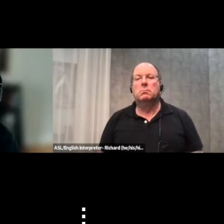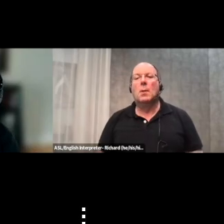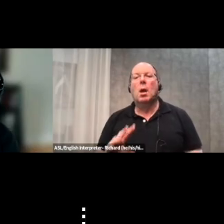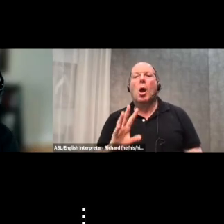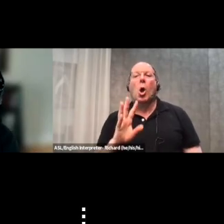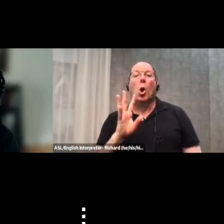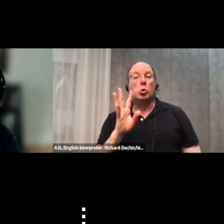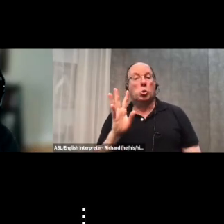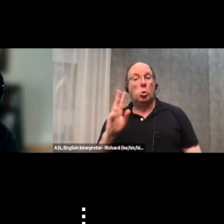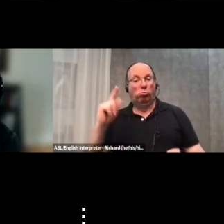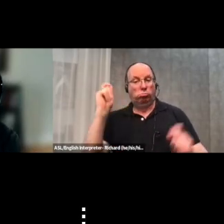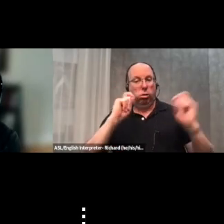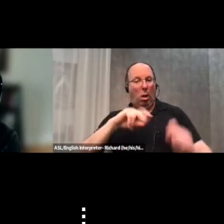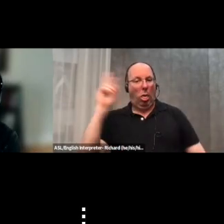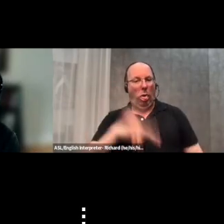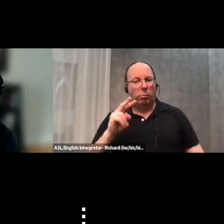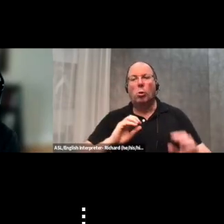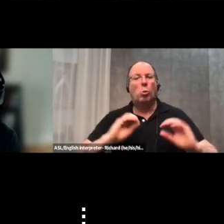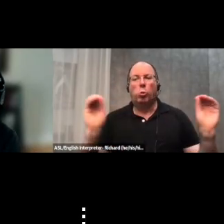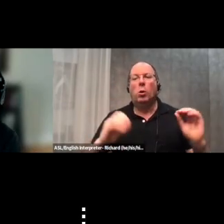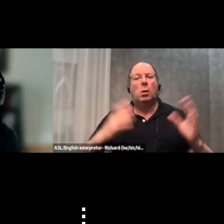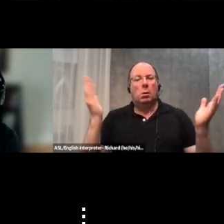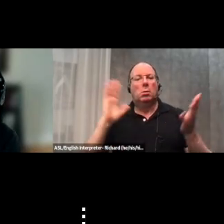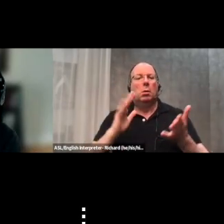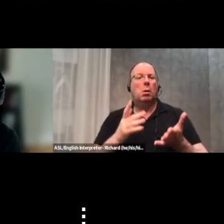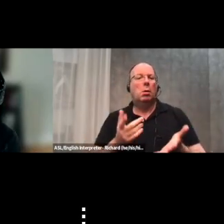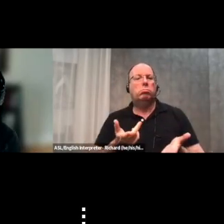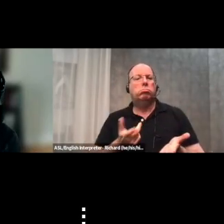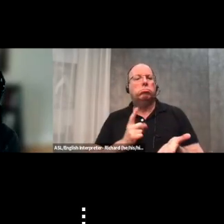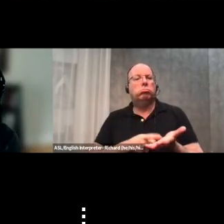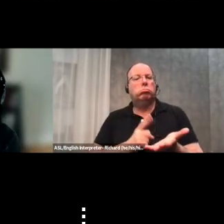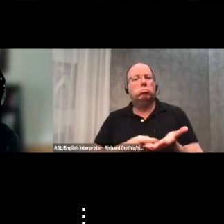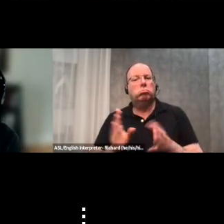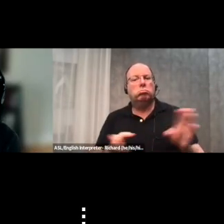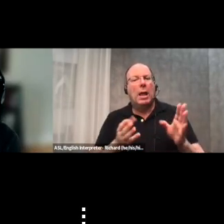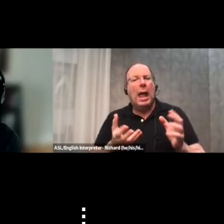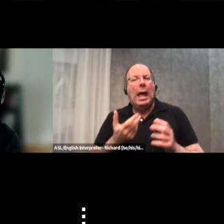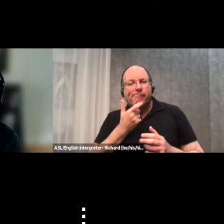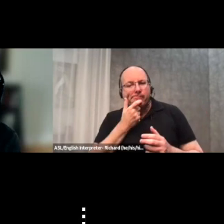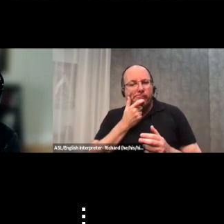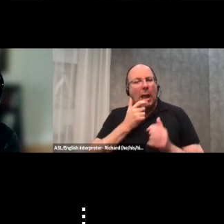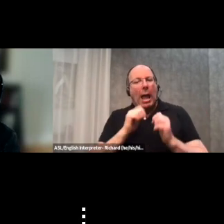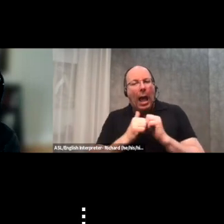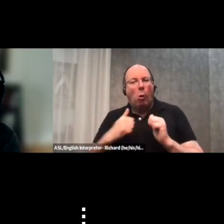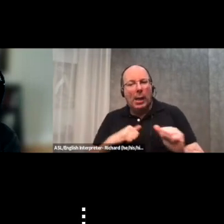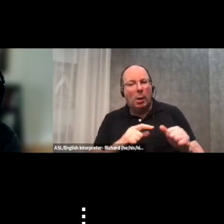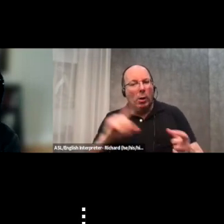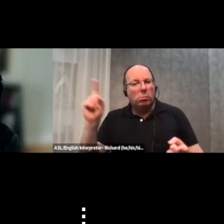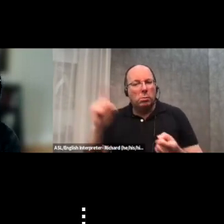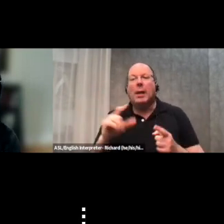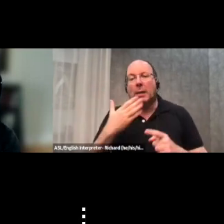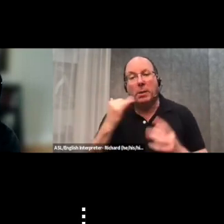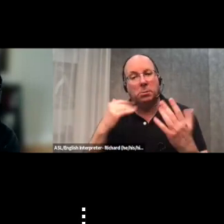while strategizing with the client ways that would be that would work for them to reduce risk is definitely the route to